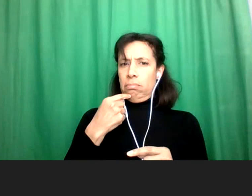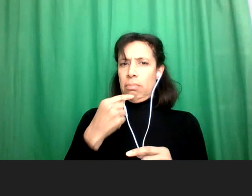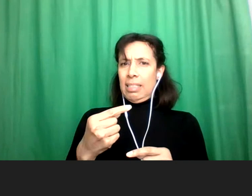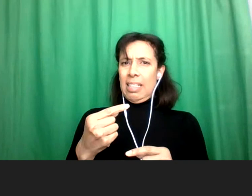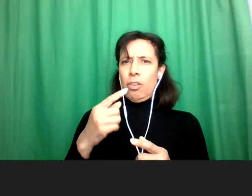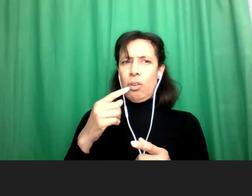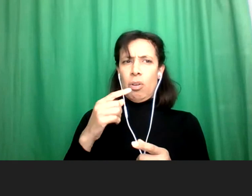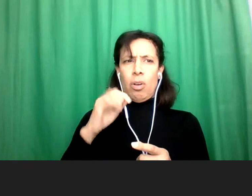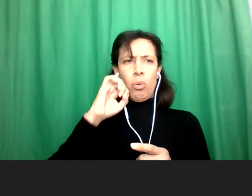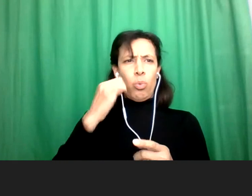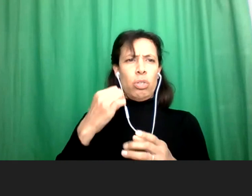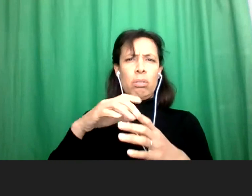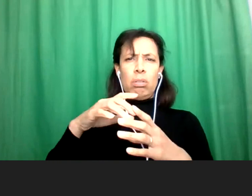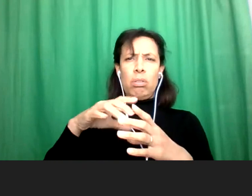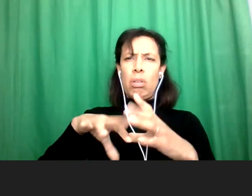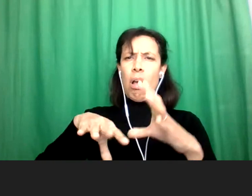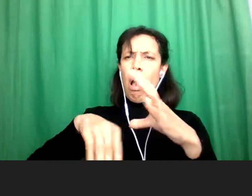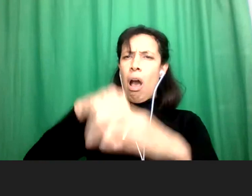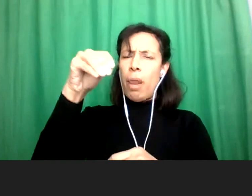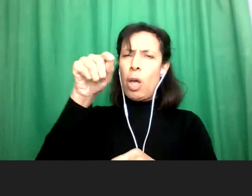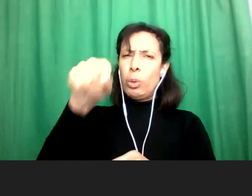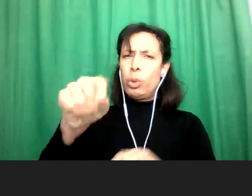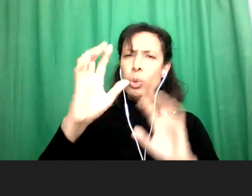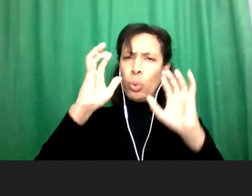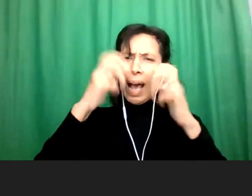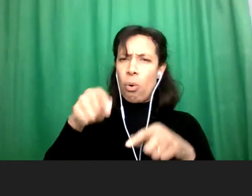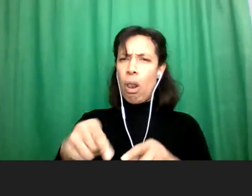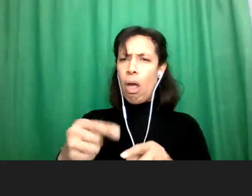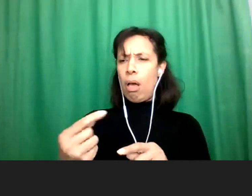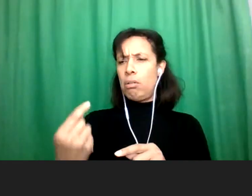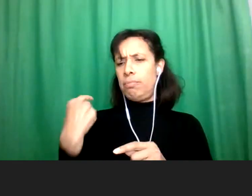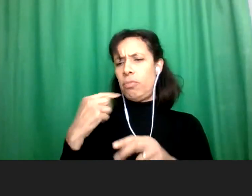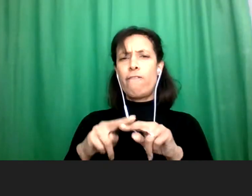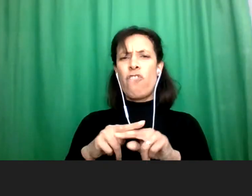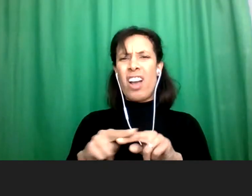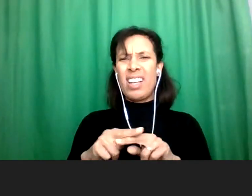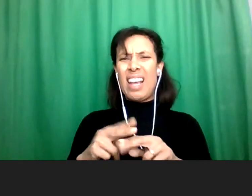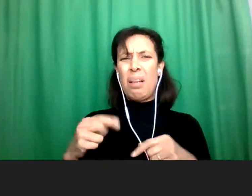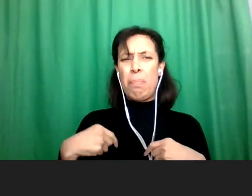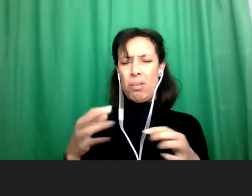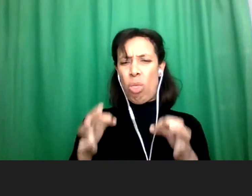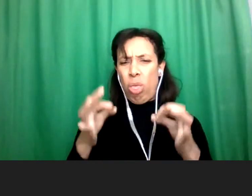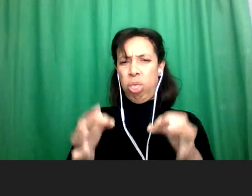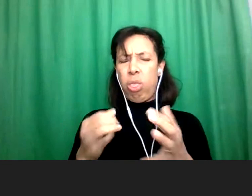but the examples on Aula of the